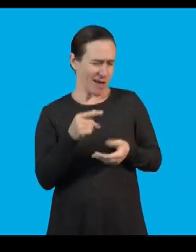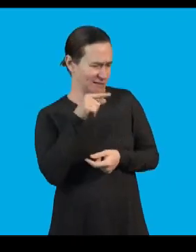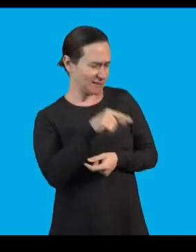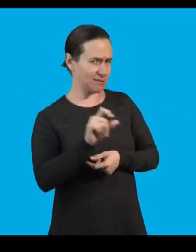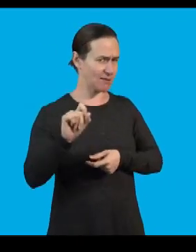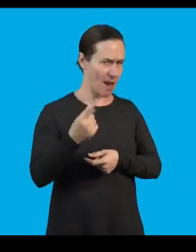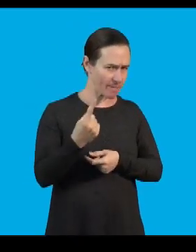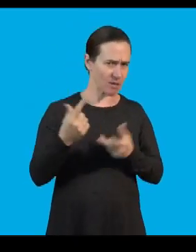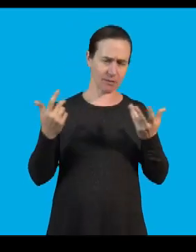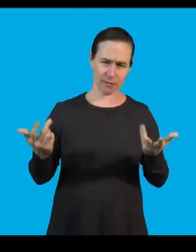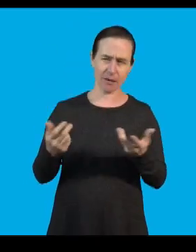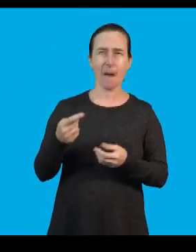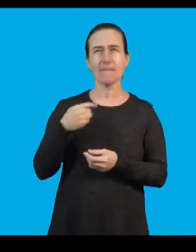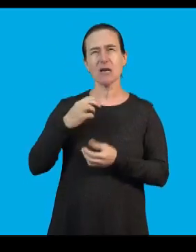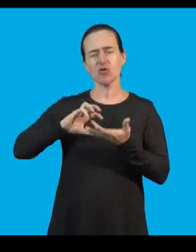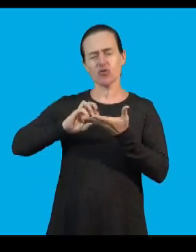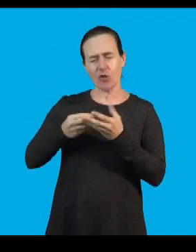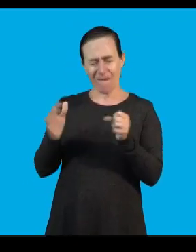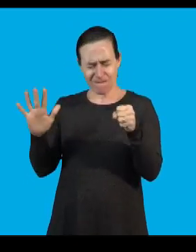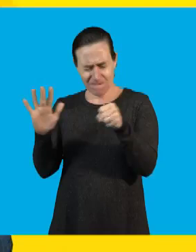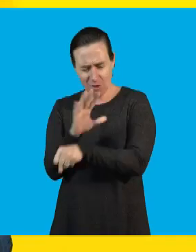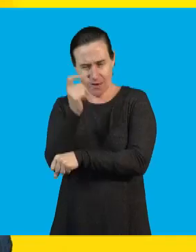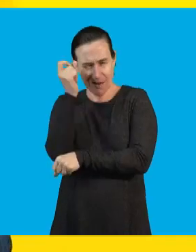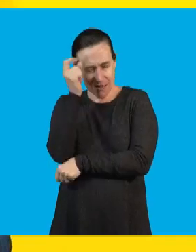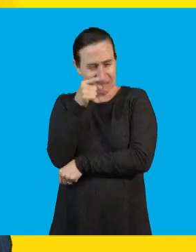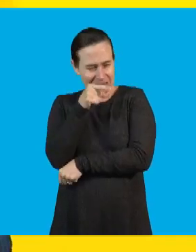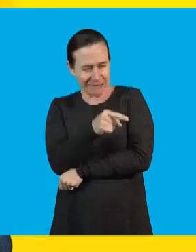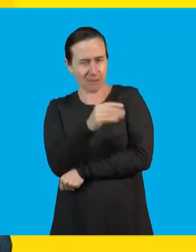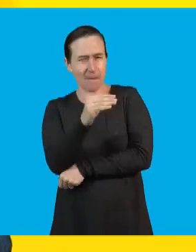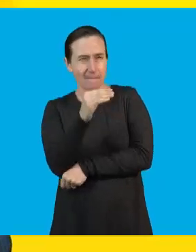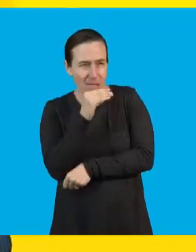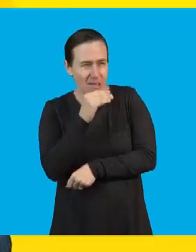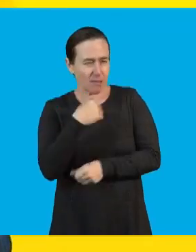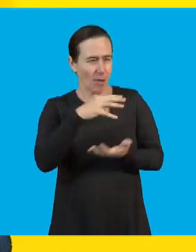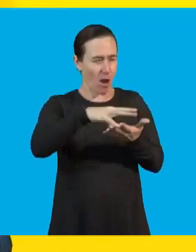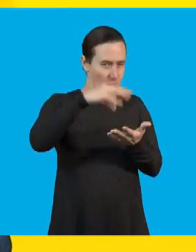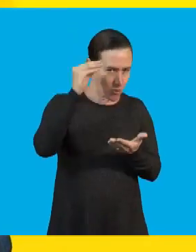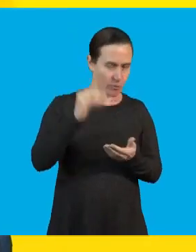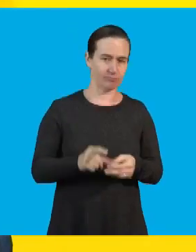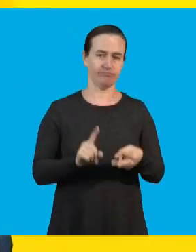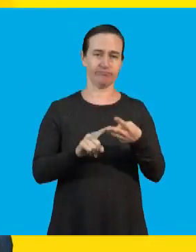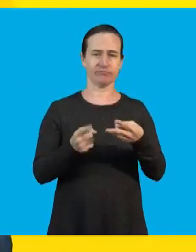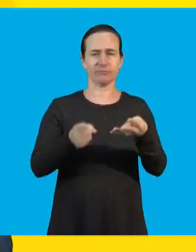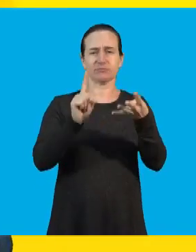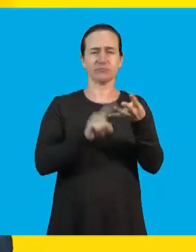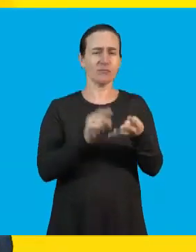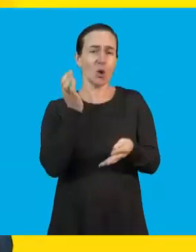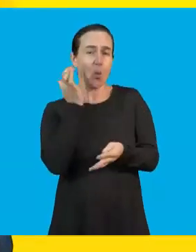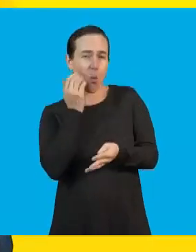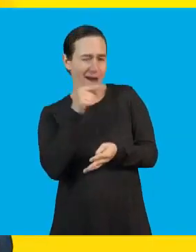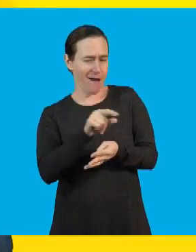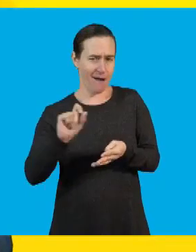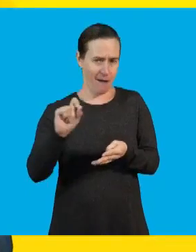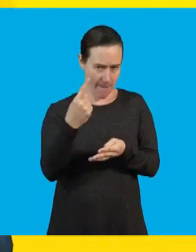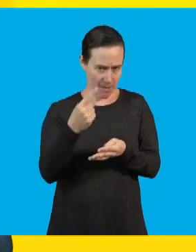extract? Remember, you're trying to acquire meaning. You're gaining knowledge. You need to understand what's happening. When do the